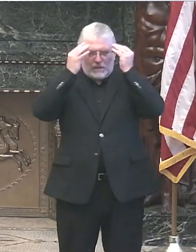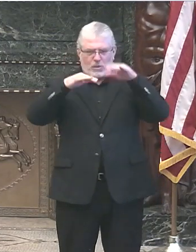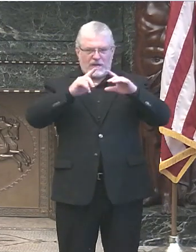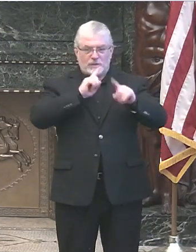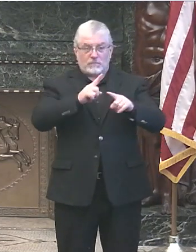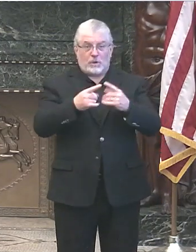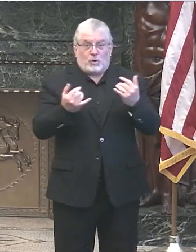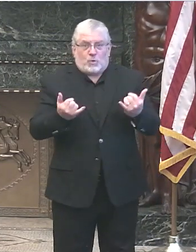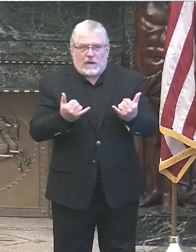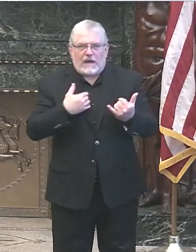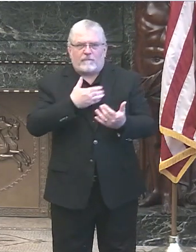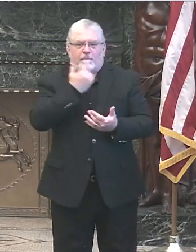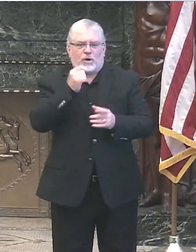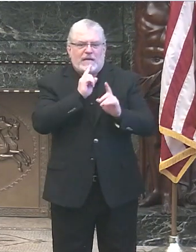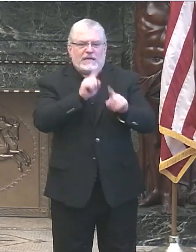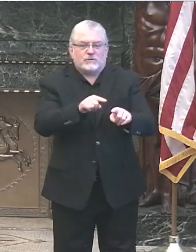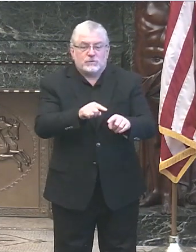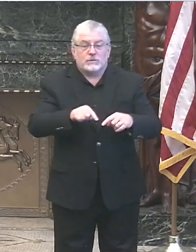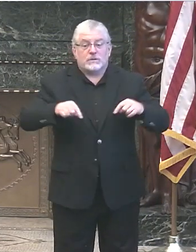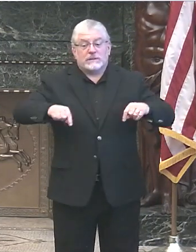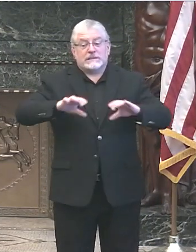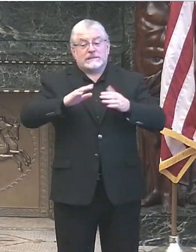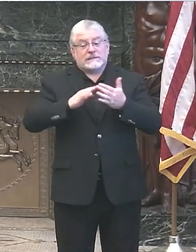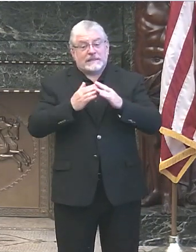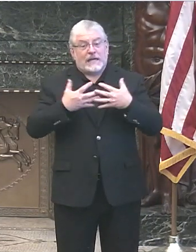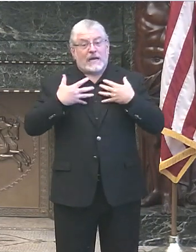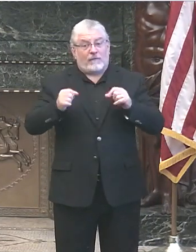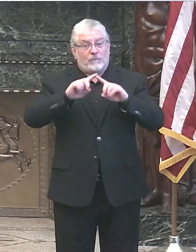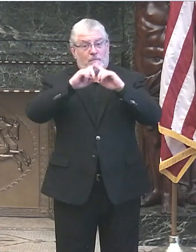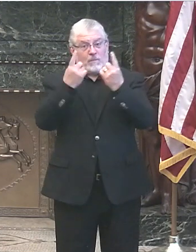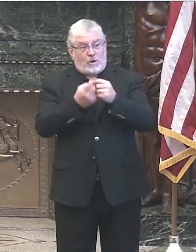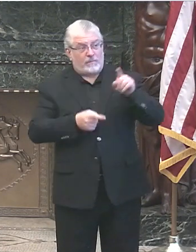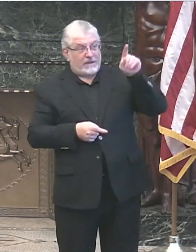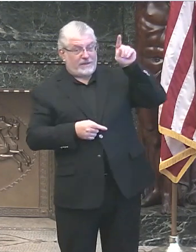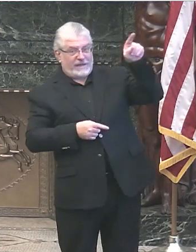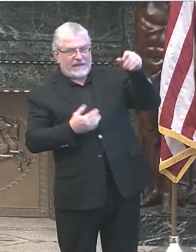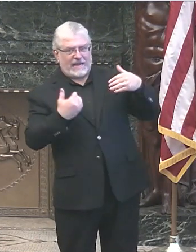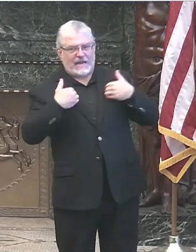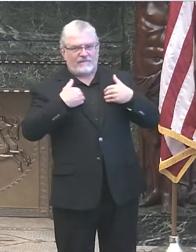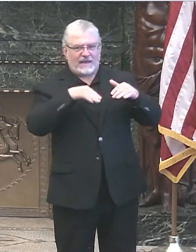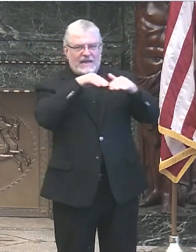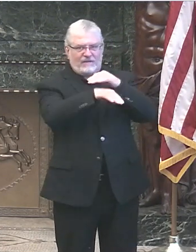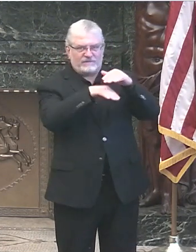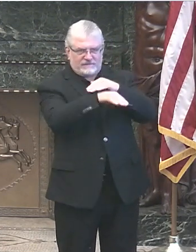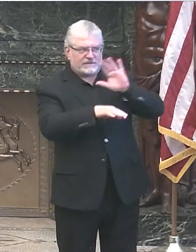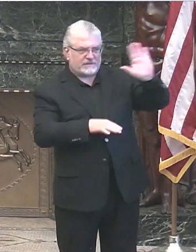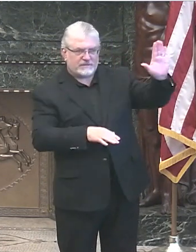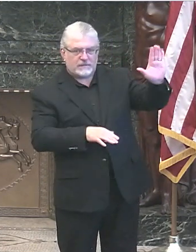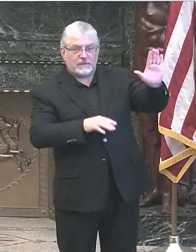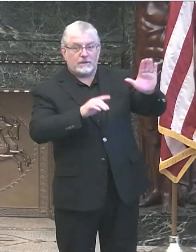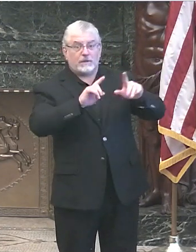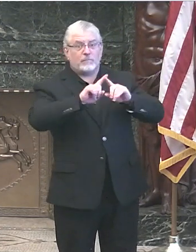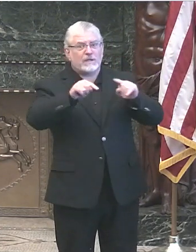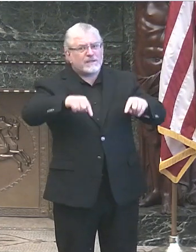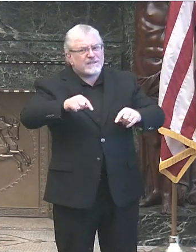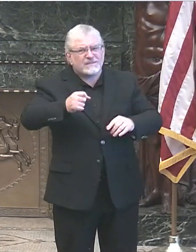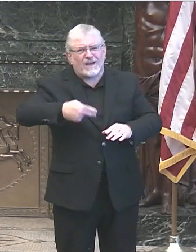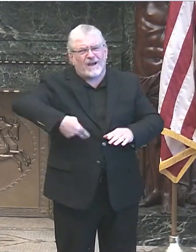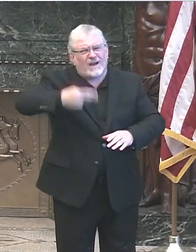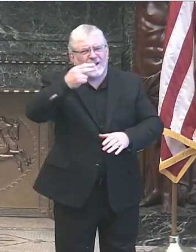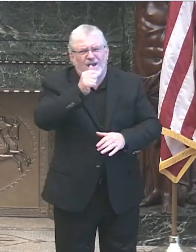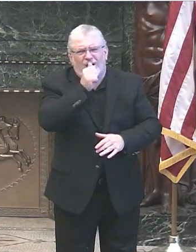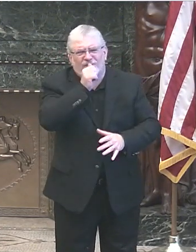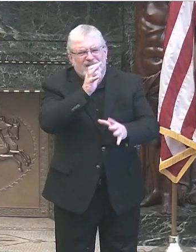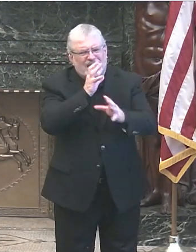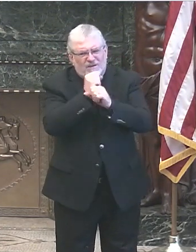the city's health department does have access to highly confidential information, data on HIV and